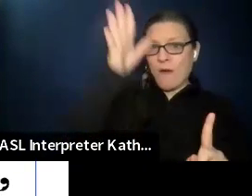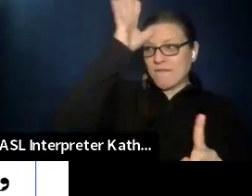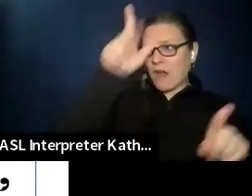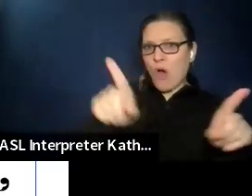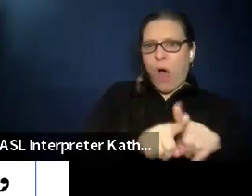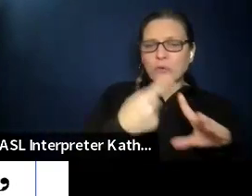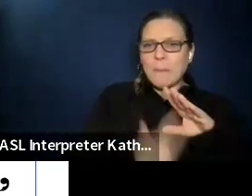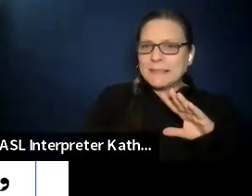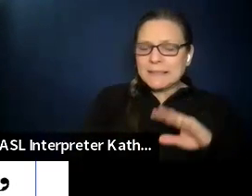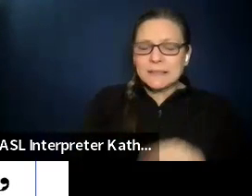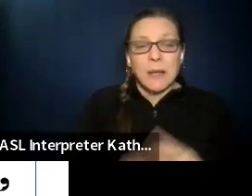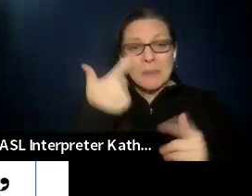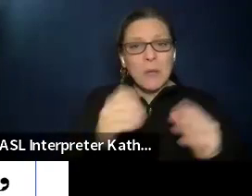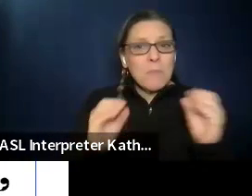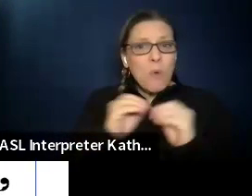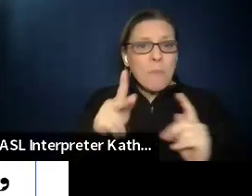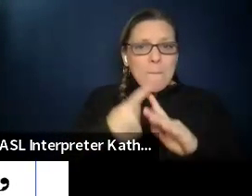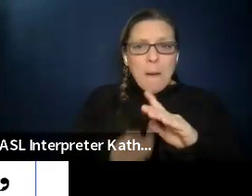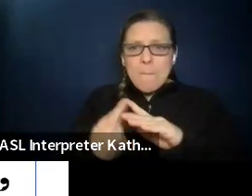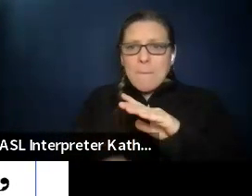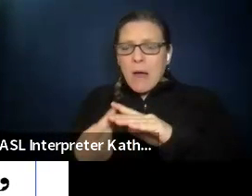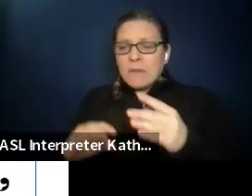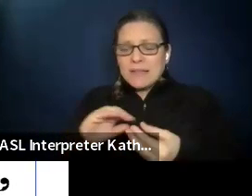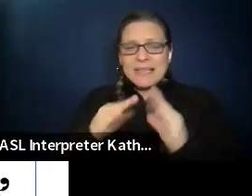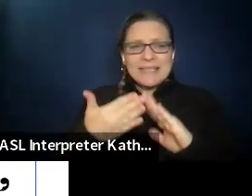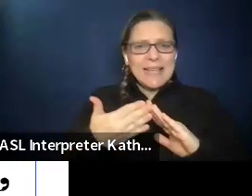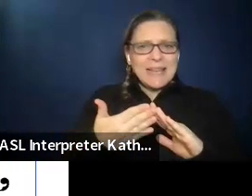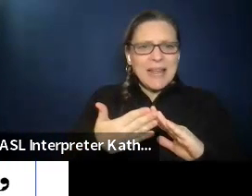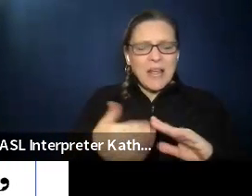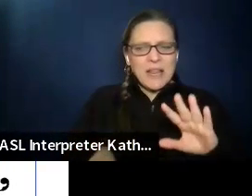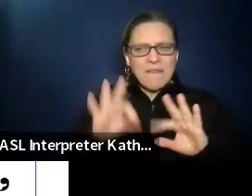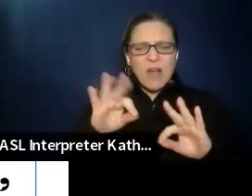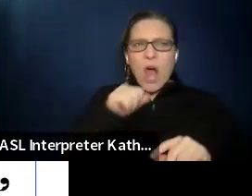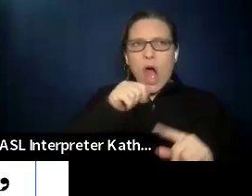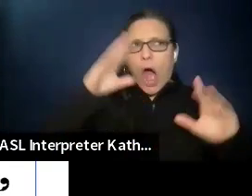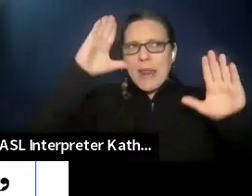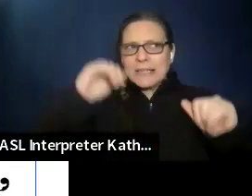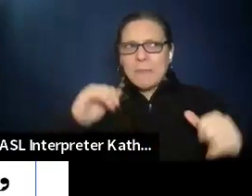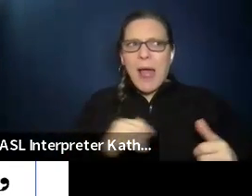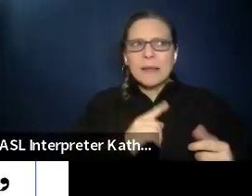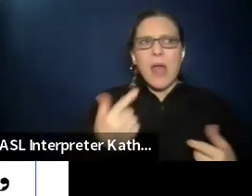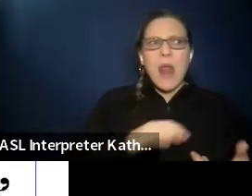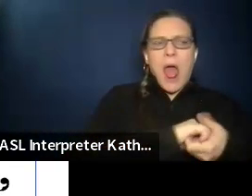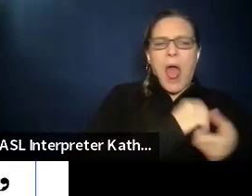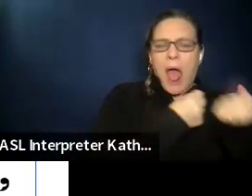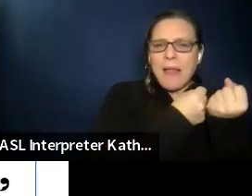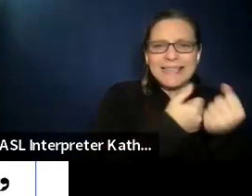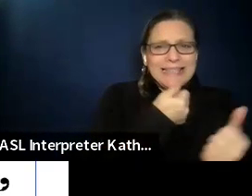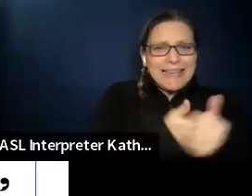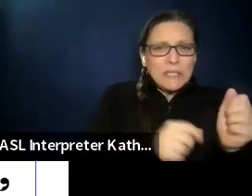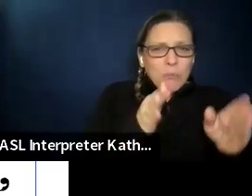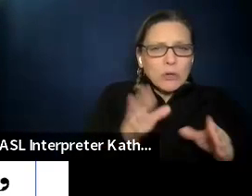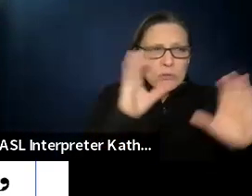missing. As more people disappear from the city, Ista finds unexpected allies in Nat and Ruby, each searching for their own missing loved